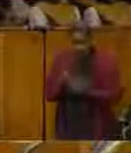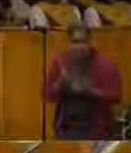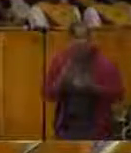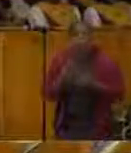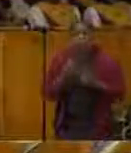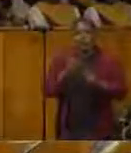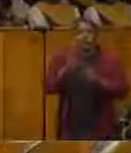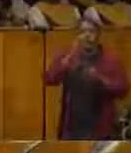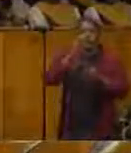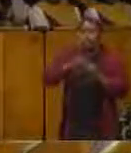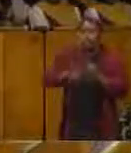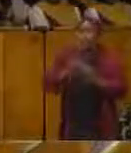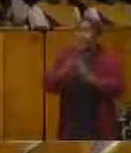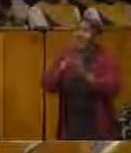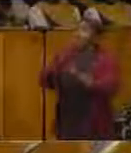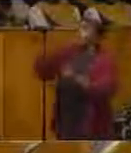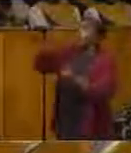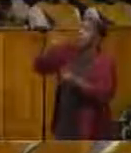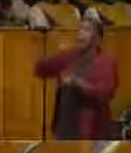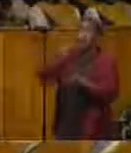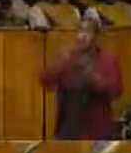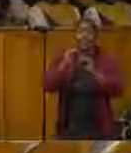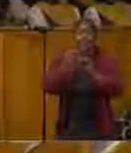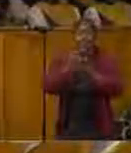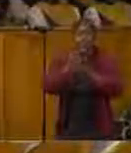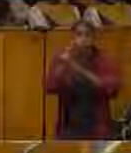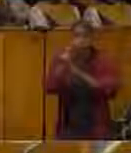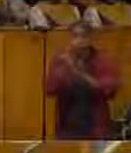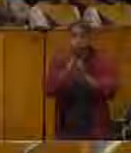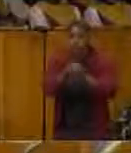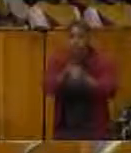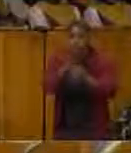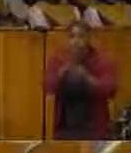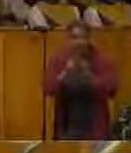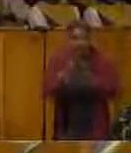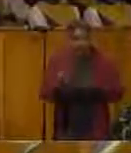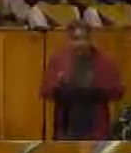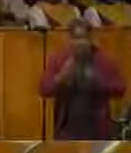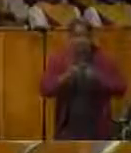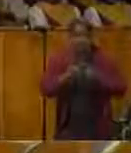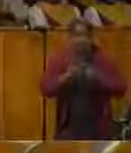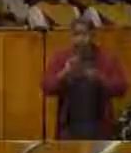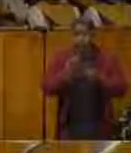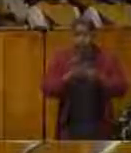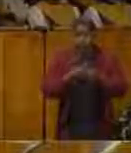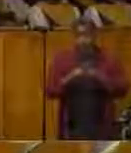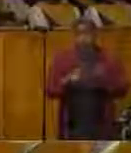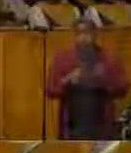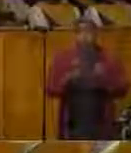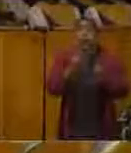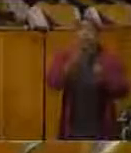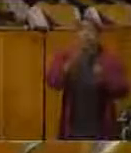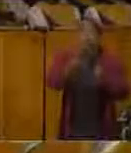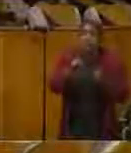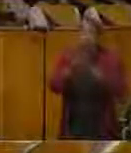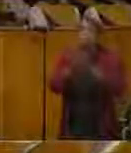cannot give correctly to God, as I will teach next week, without two things. Number one,